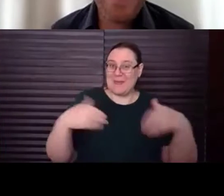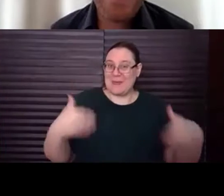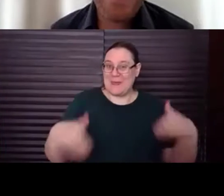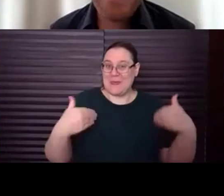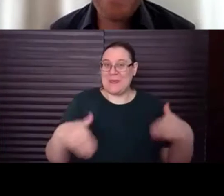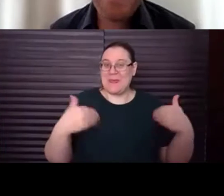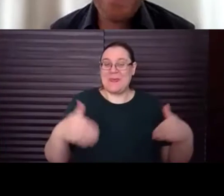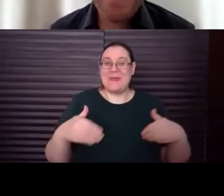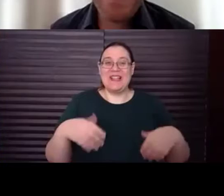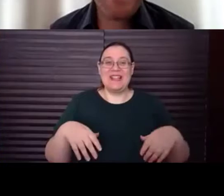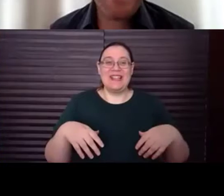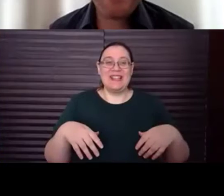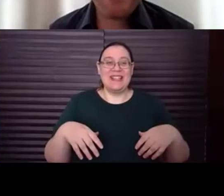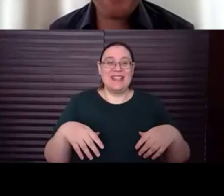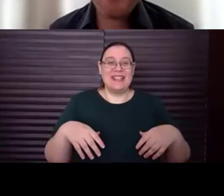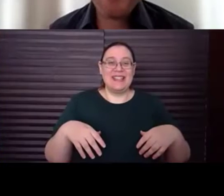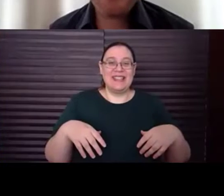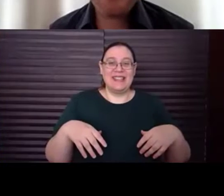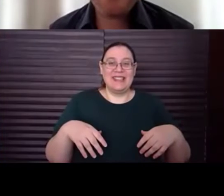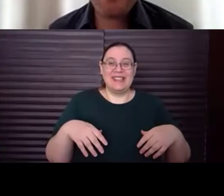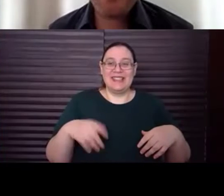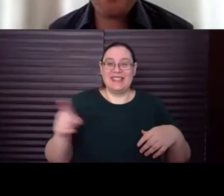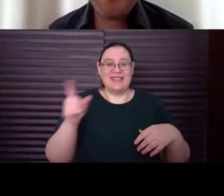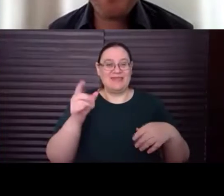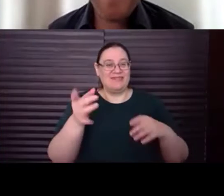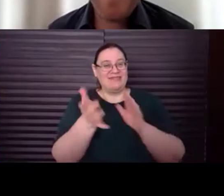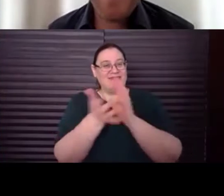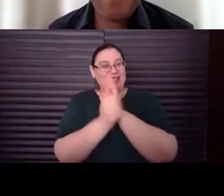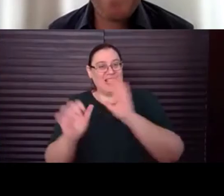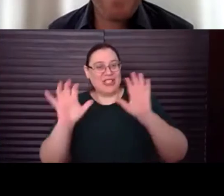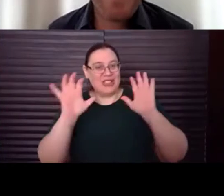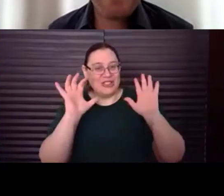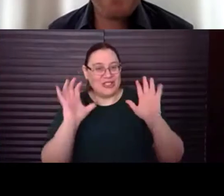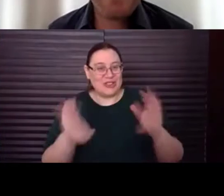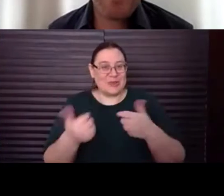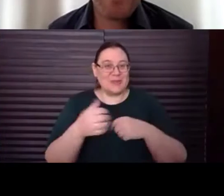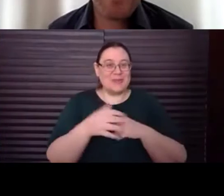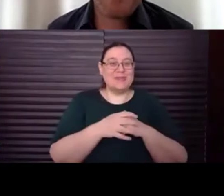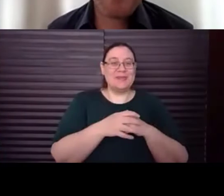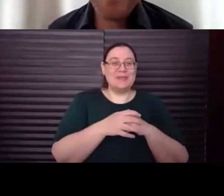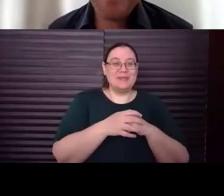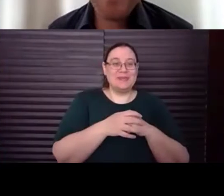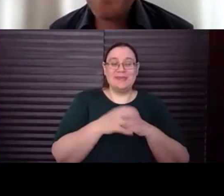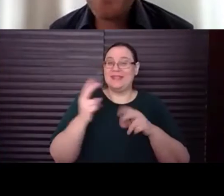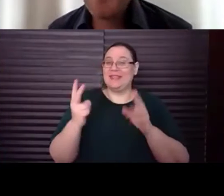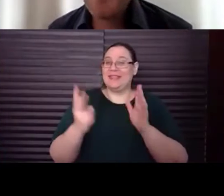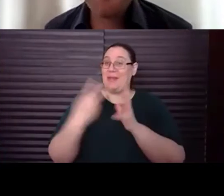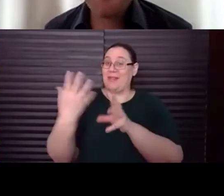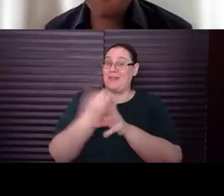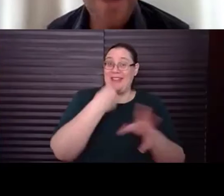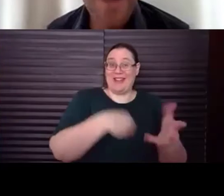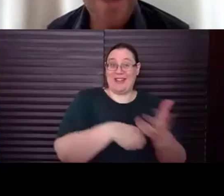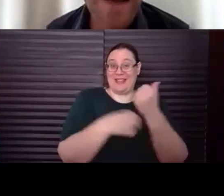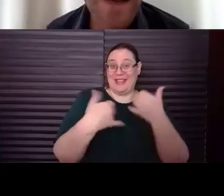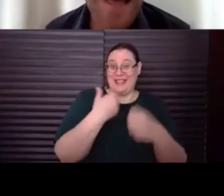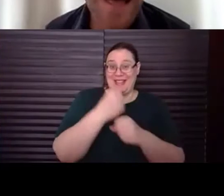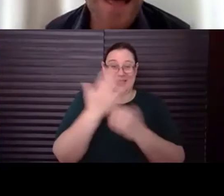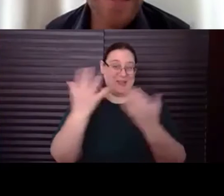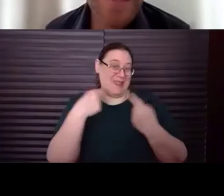and they are a very talented group, and they are double winners this year. So you may hear that from